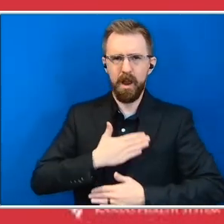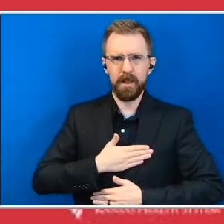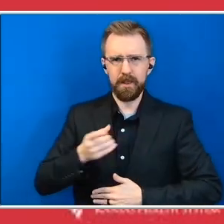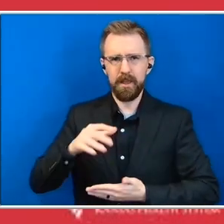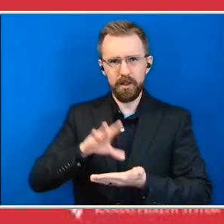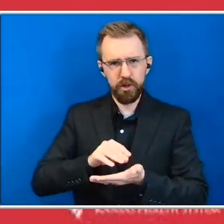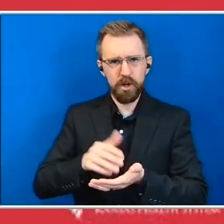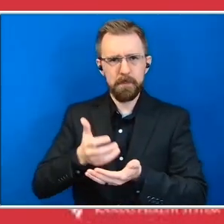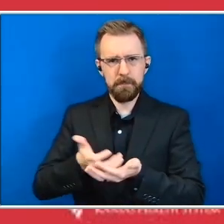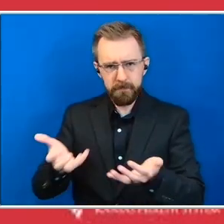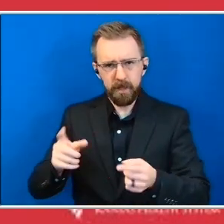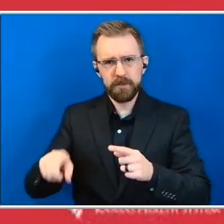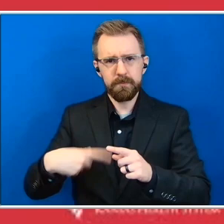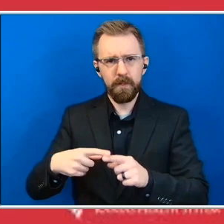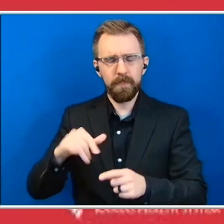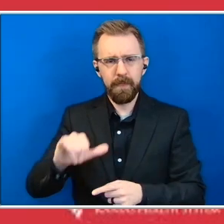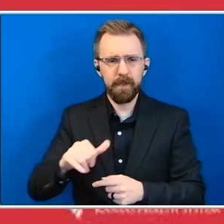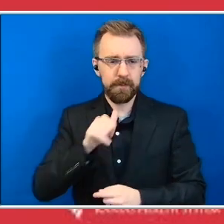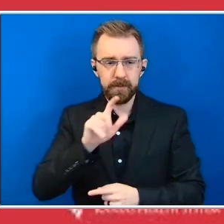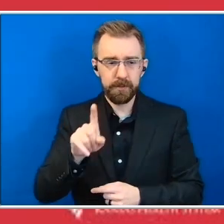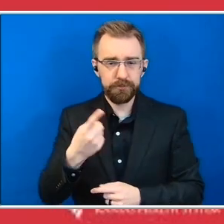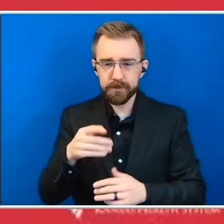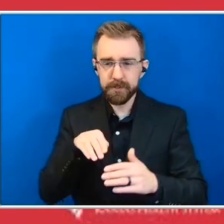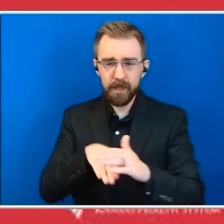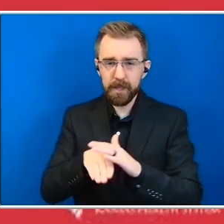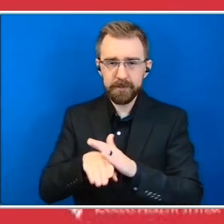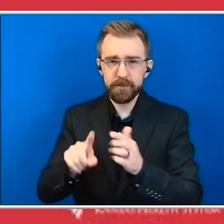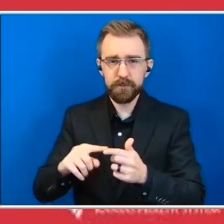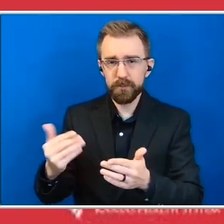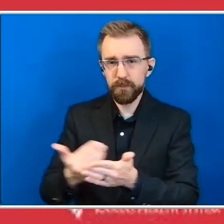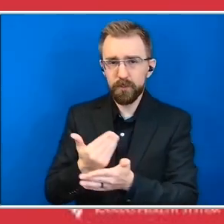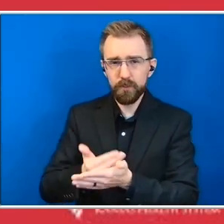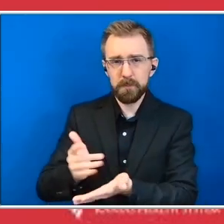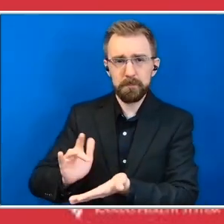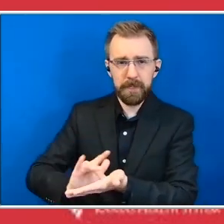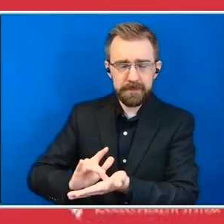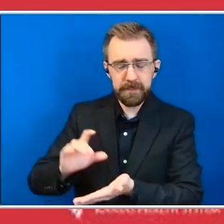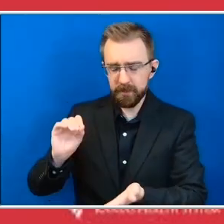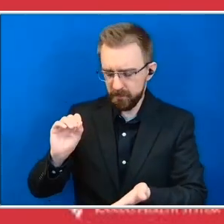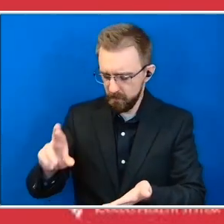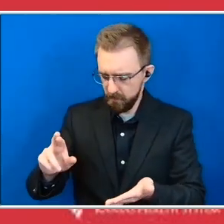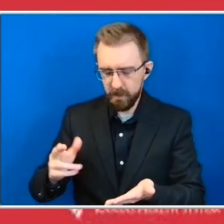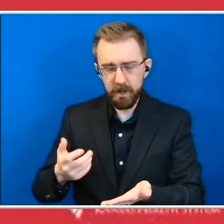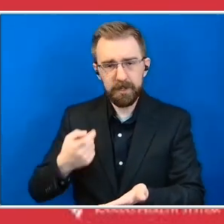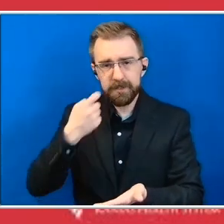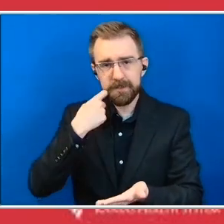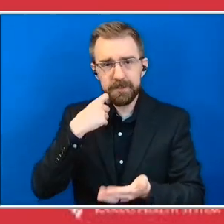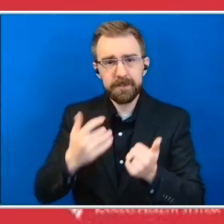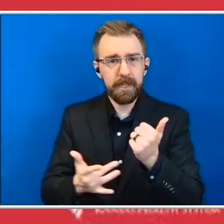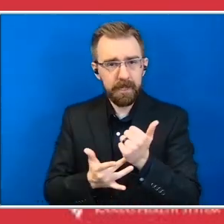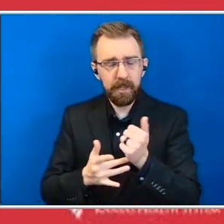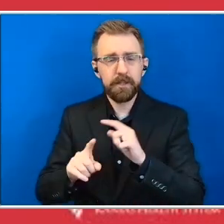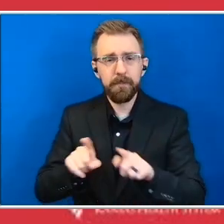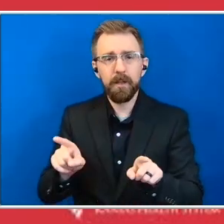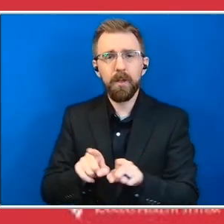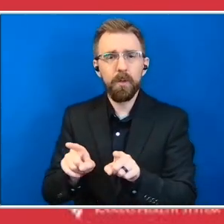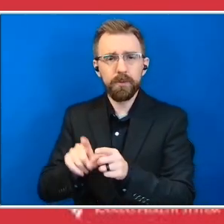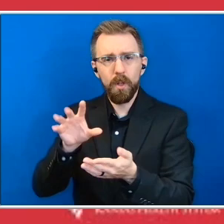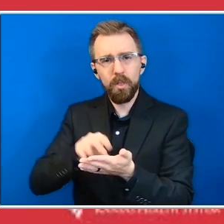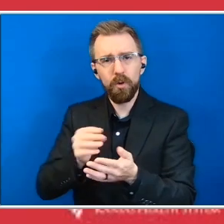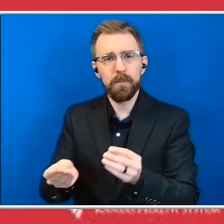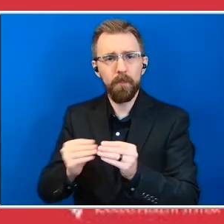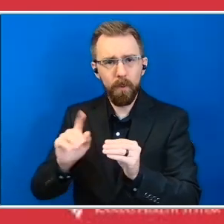it. It's not just about access to these newer medications or the latest technology, but it's also learning more about